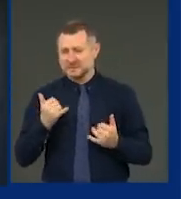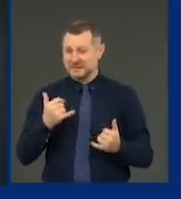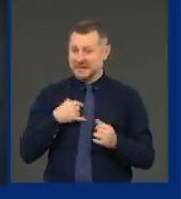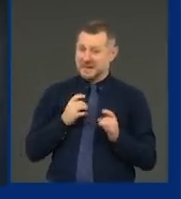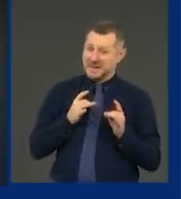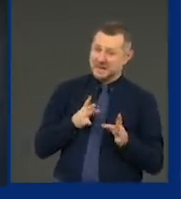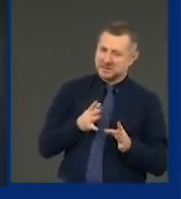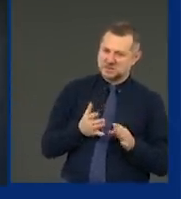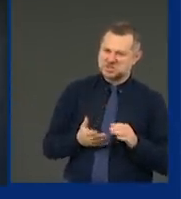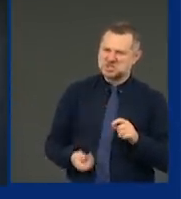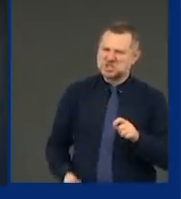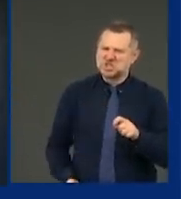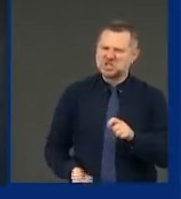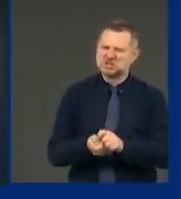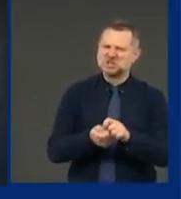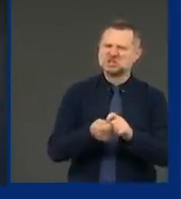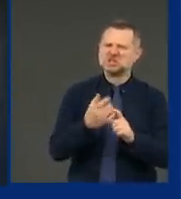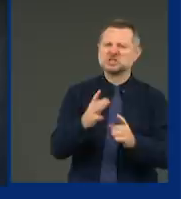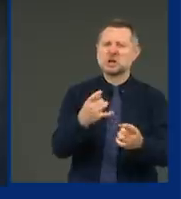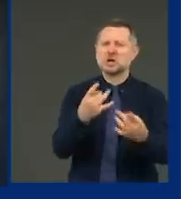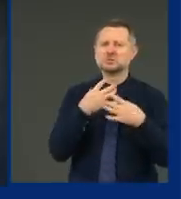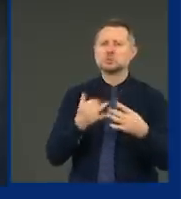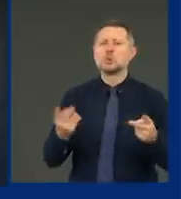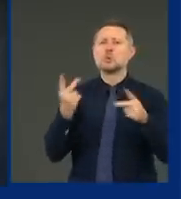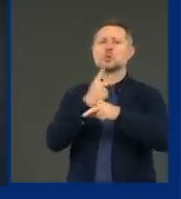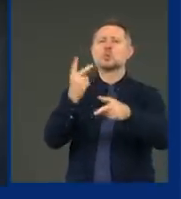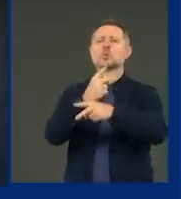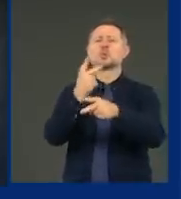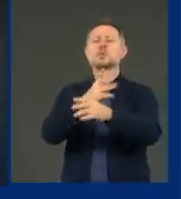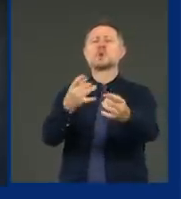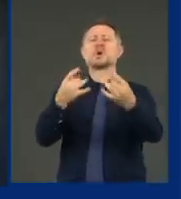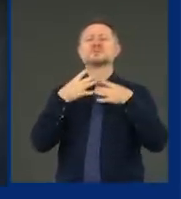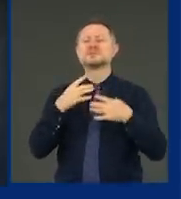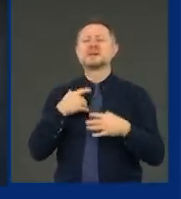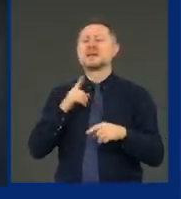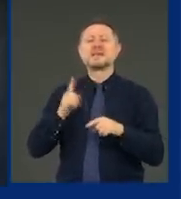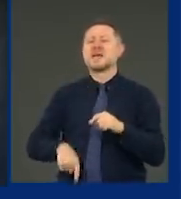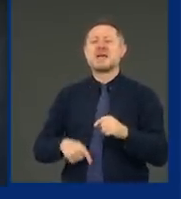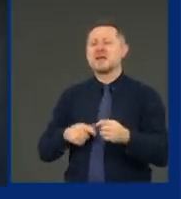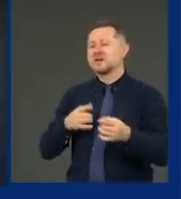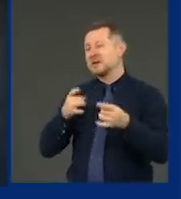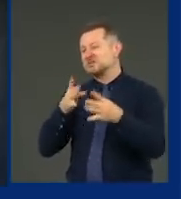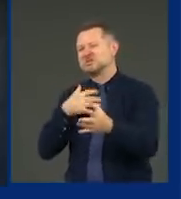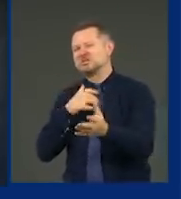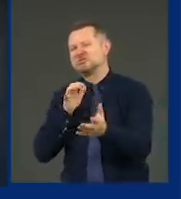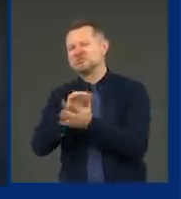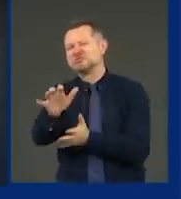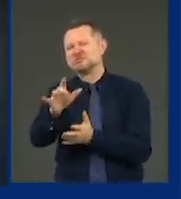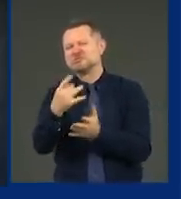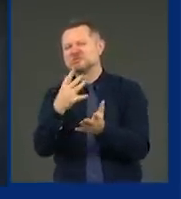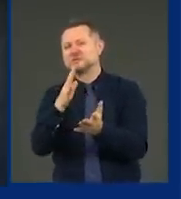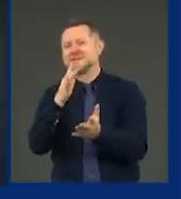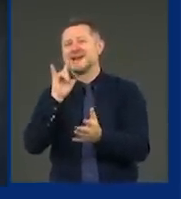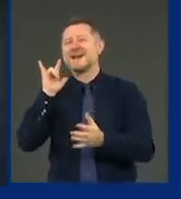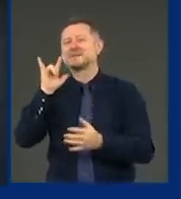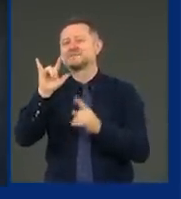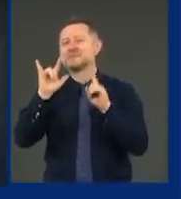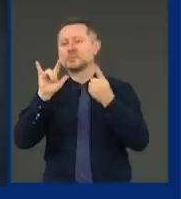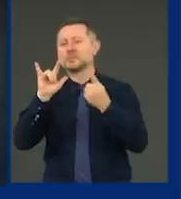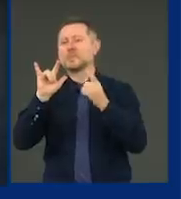hate. Hate cannot drive out hate. Only love can do that.